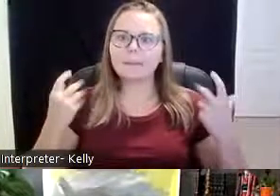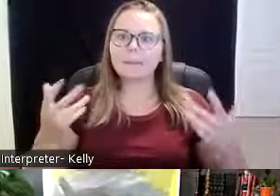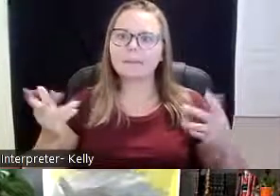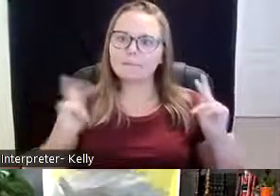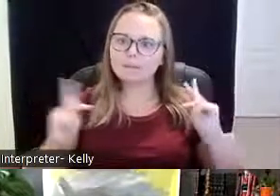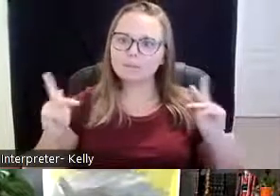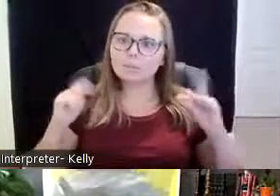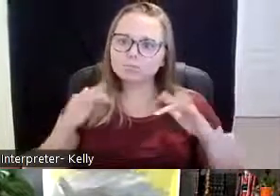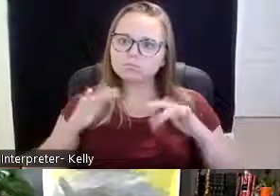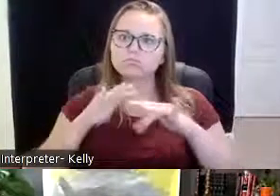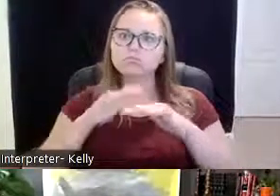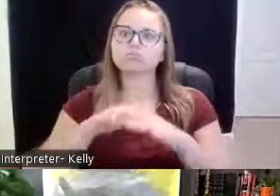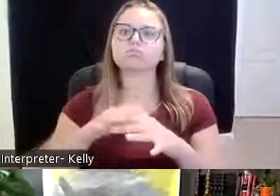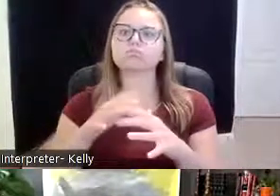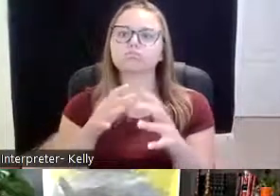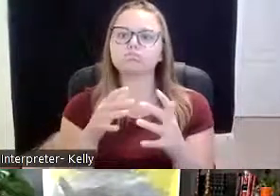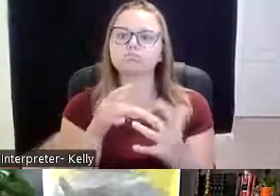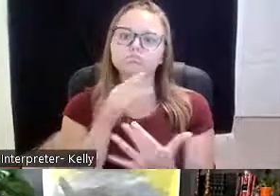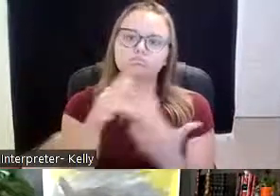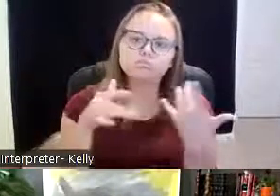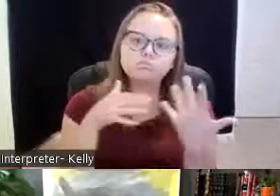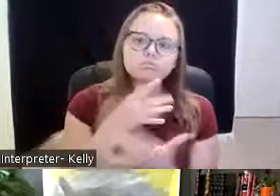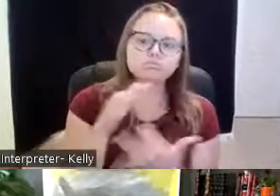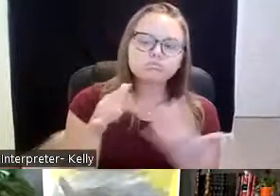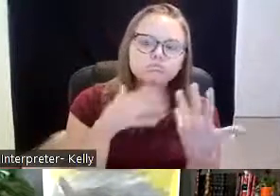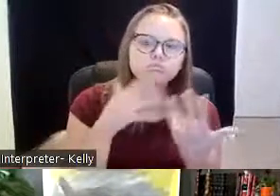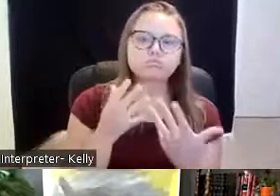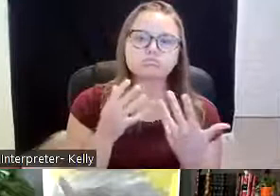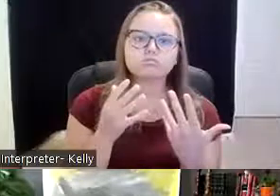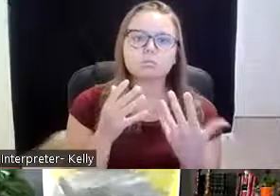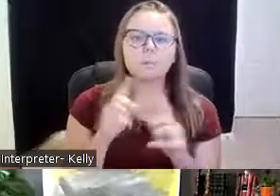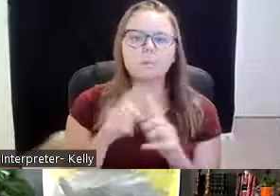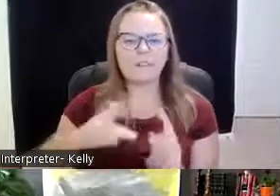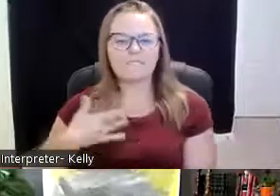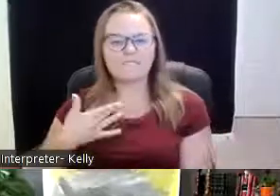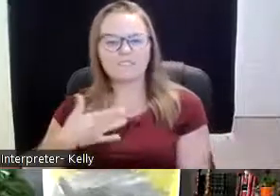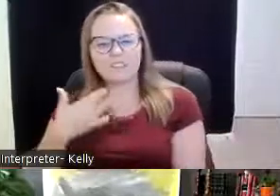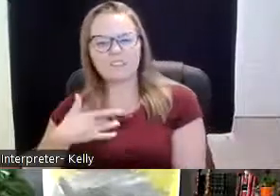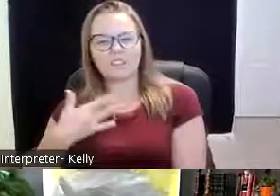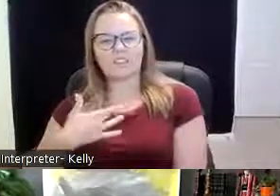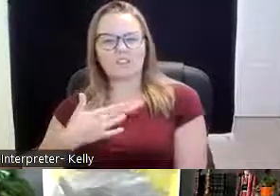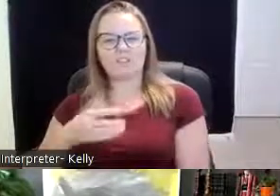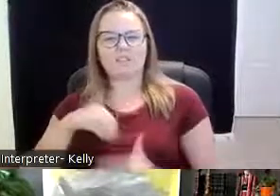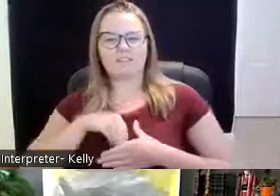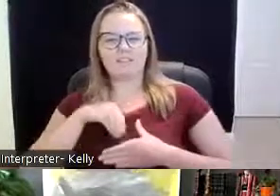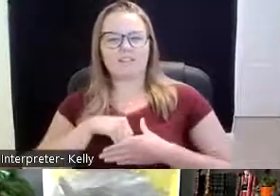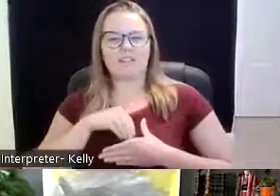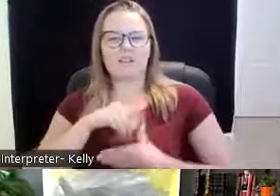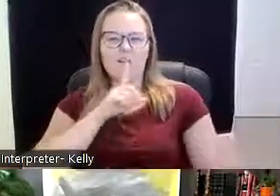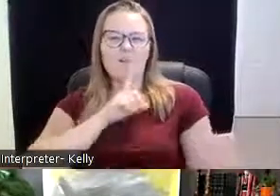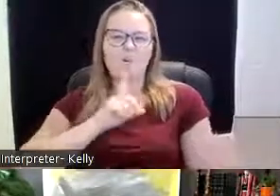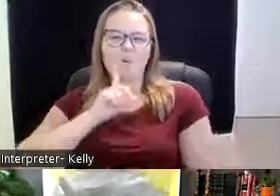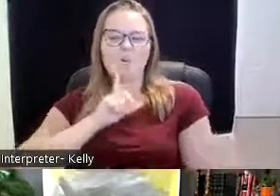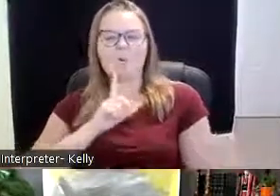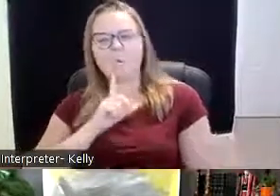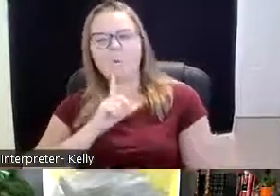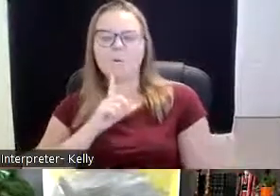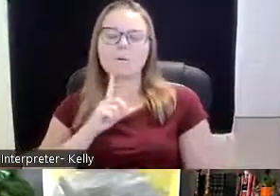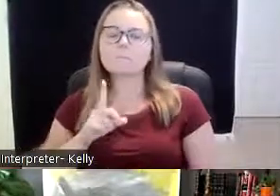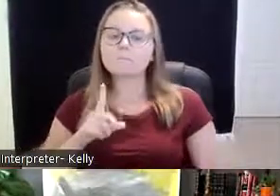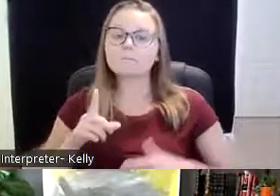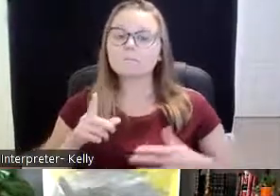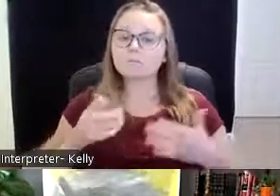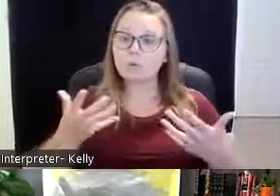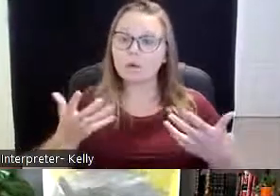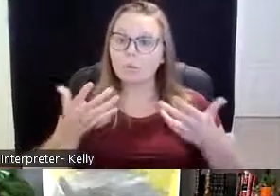isolated, but still feel profound loneliness. Now, one thing I should note is that each